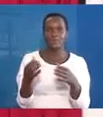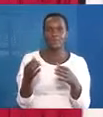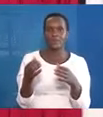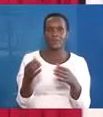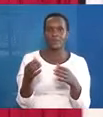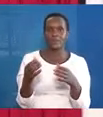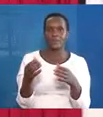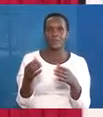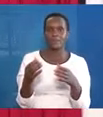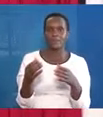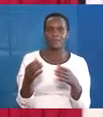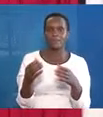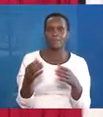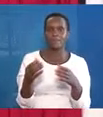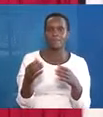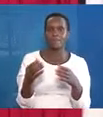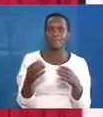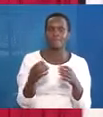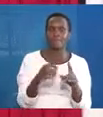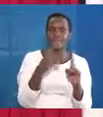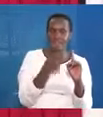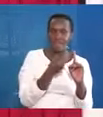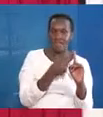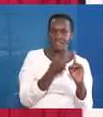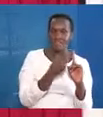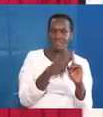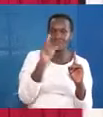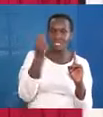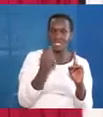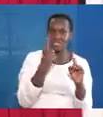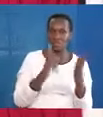And first, Kenyans expressed their views, which were